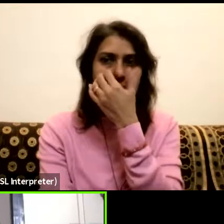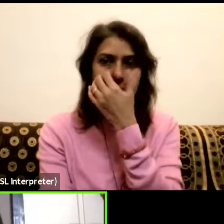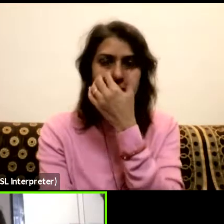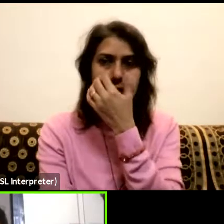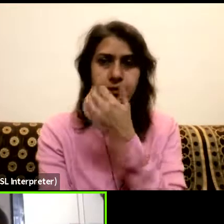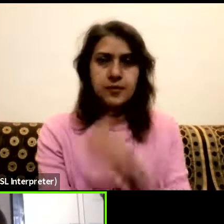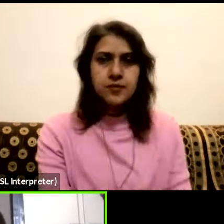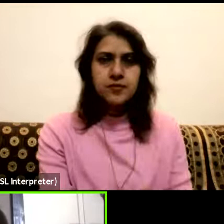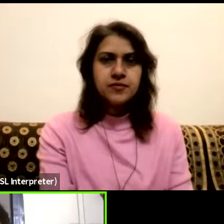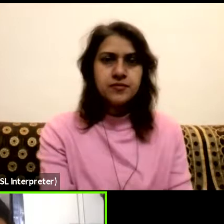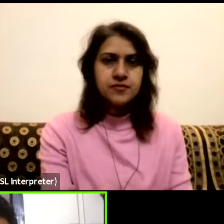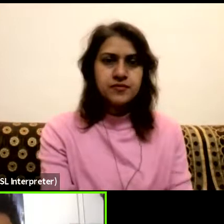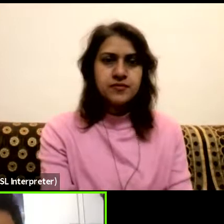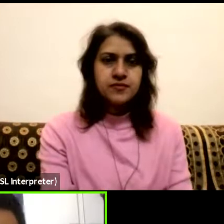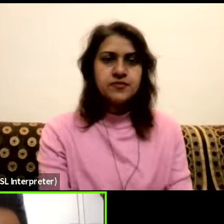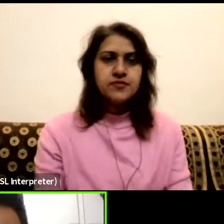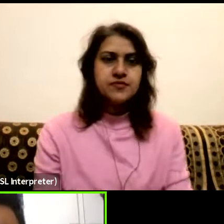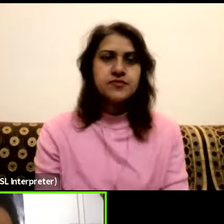So,